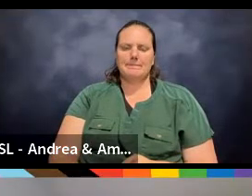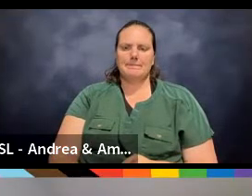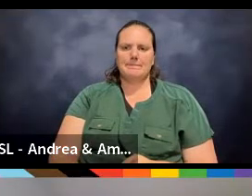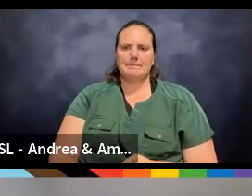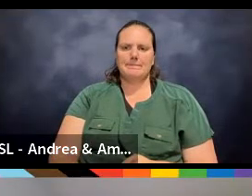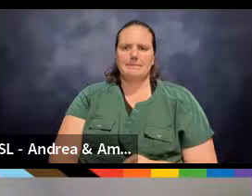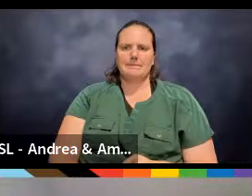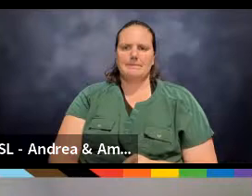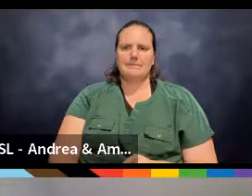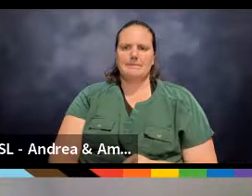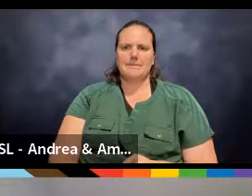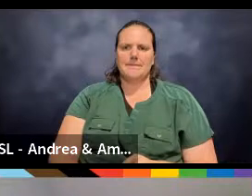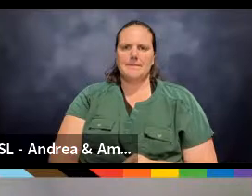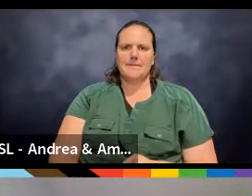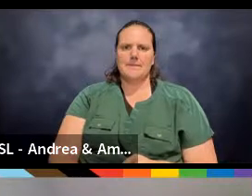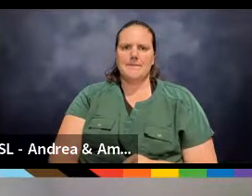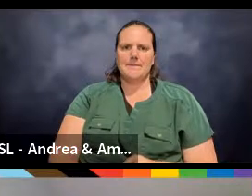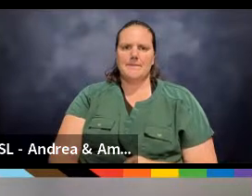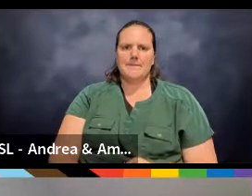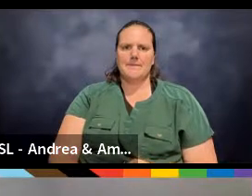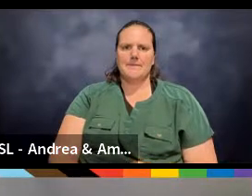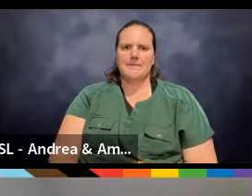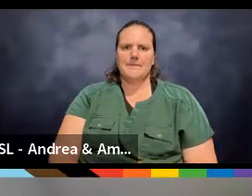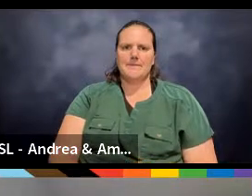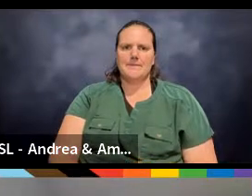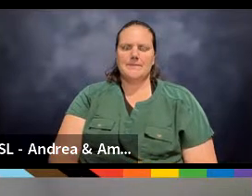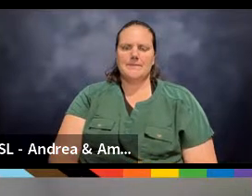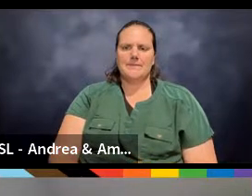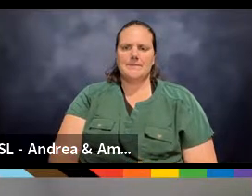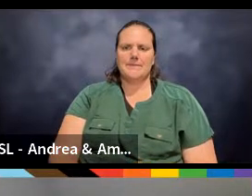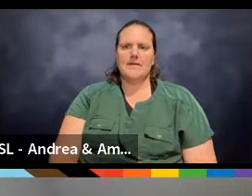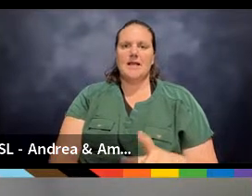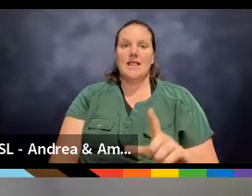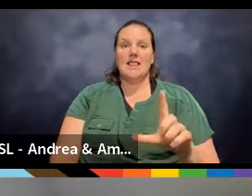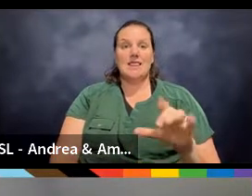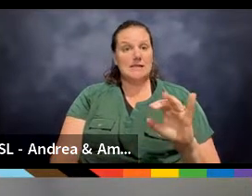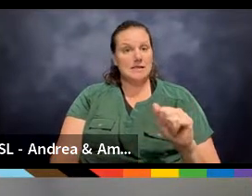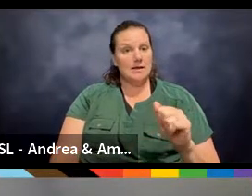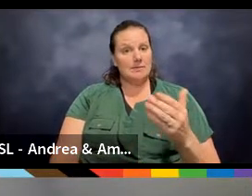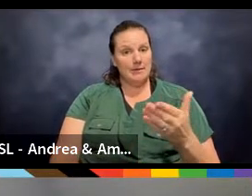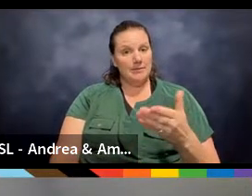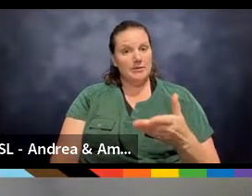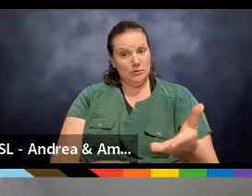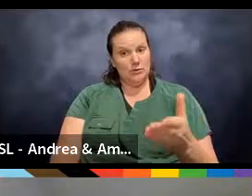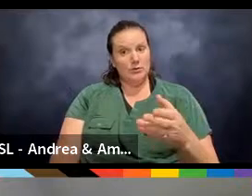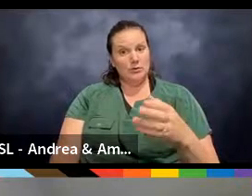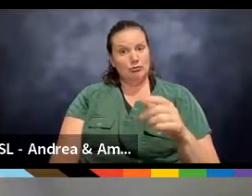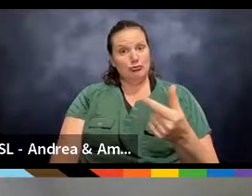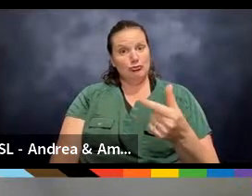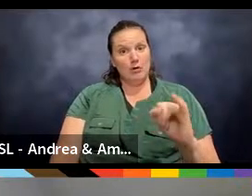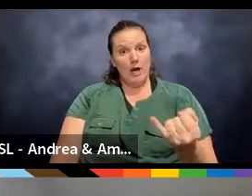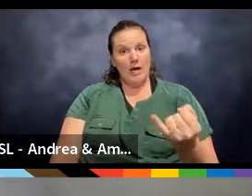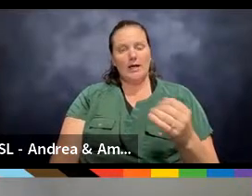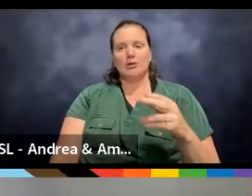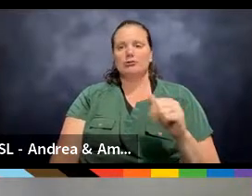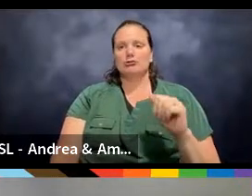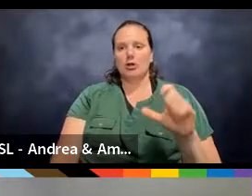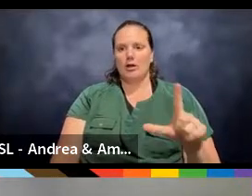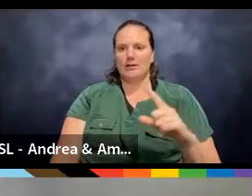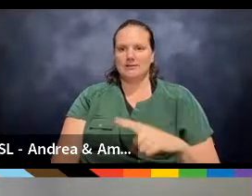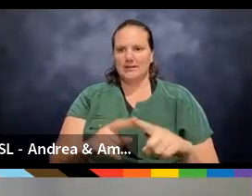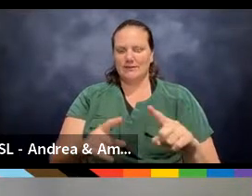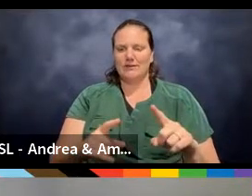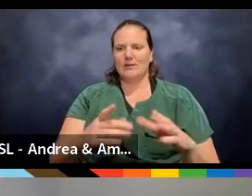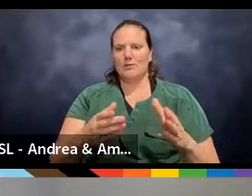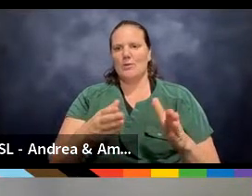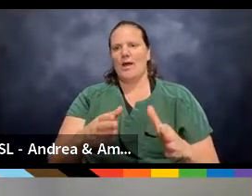I also wonder if I could maybe prompt you, Greg, and maybe even you, Johnell, in kind of a different capacity than you're showing